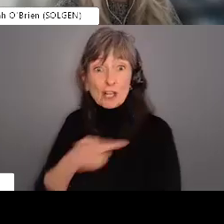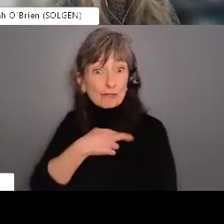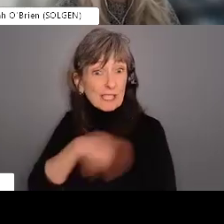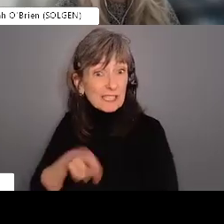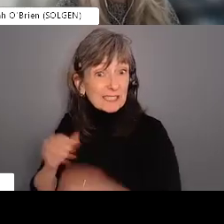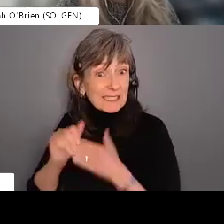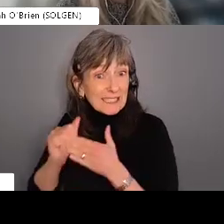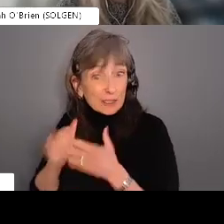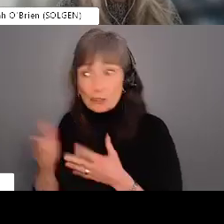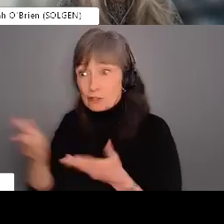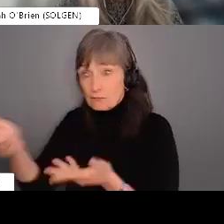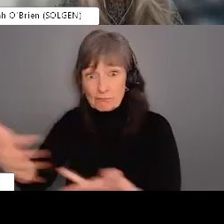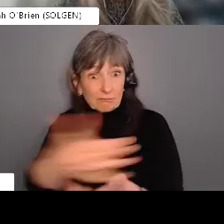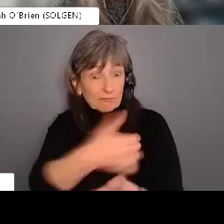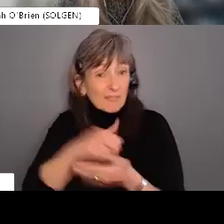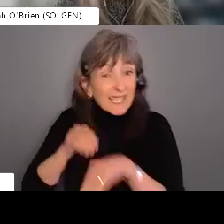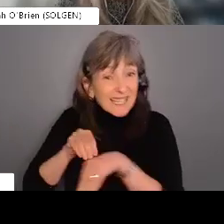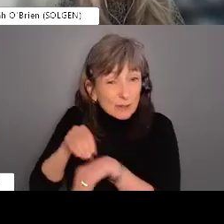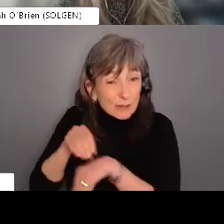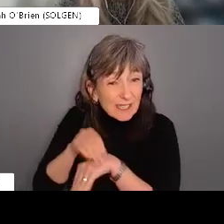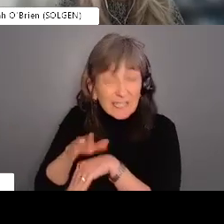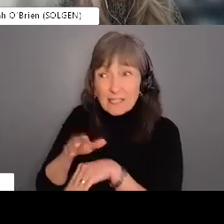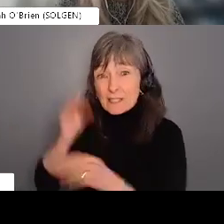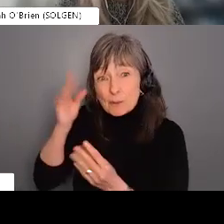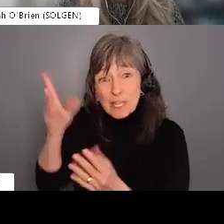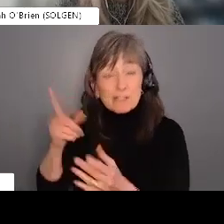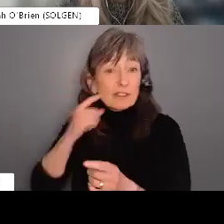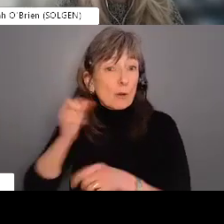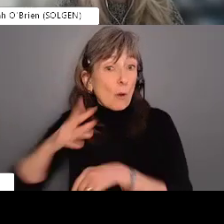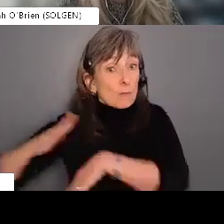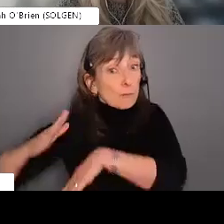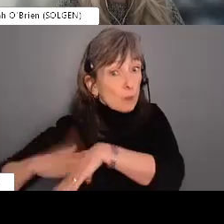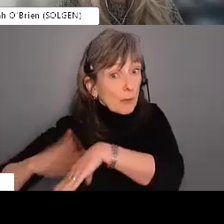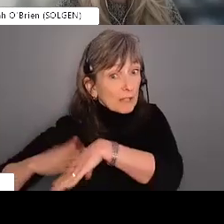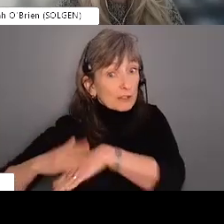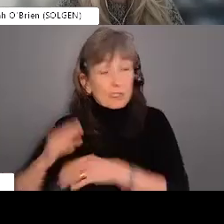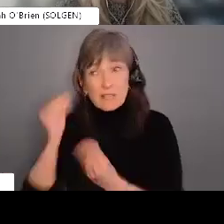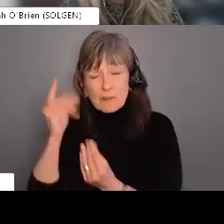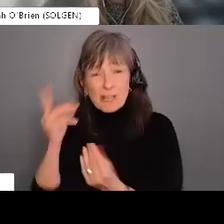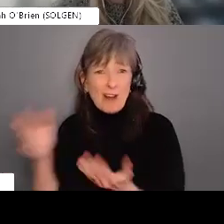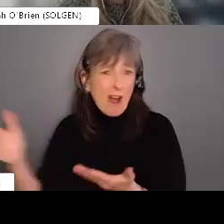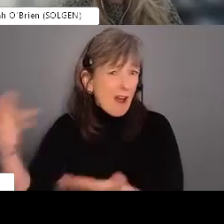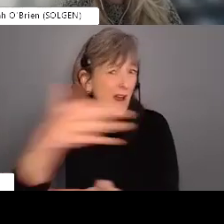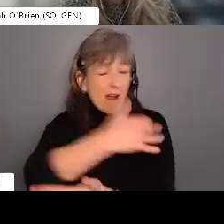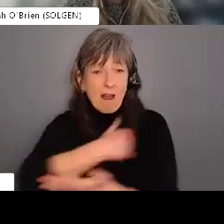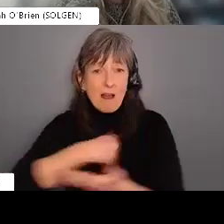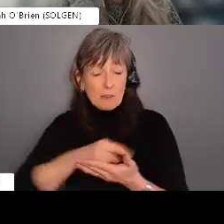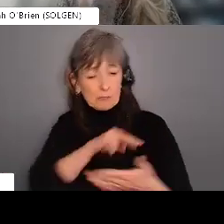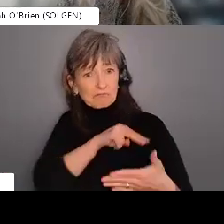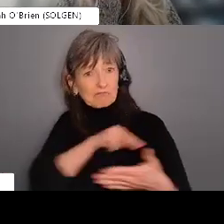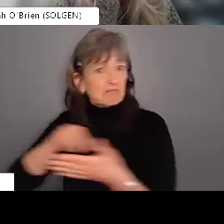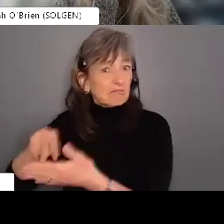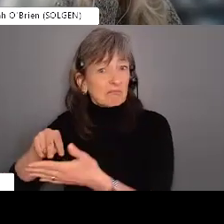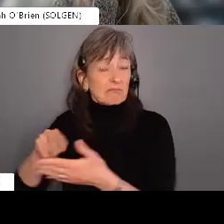access to counseling, probation records, etc. Once again, looking, was there any